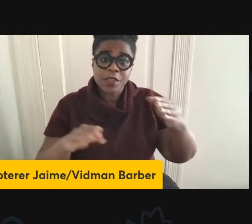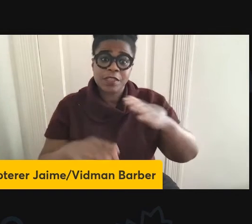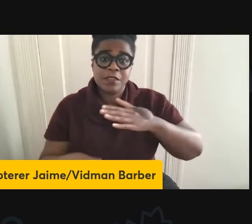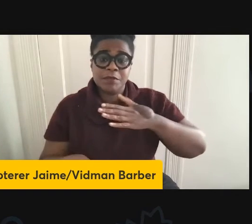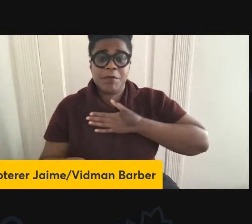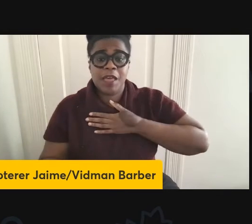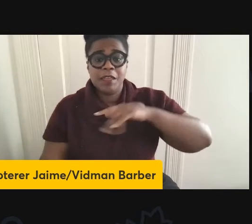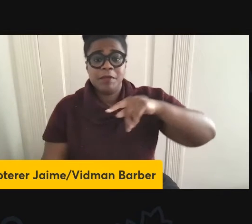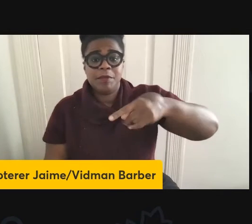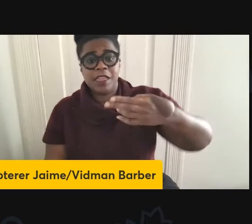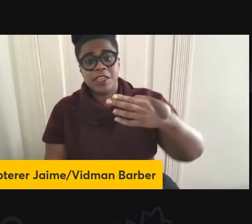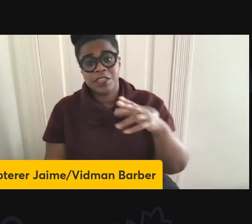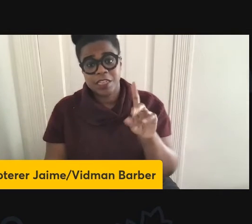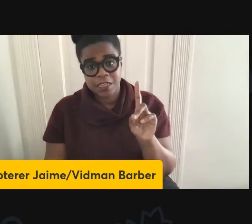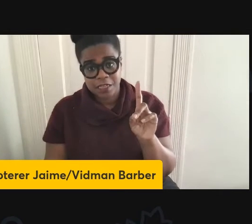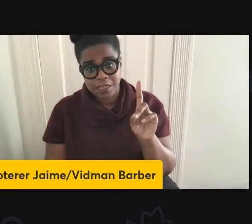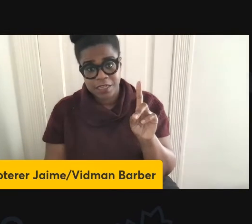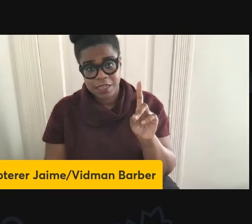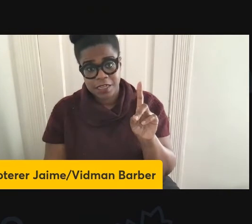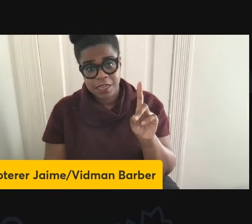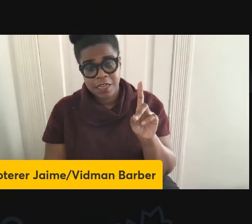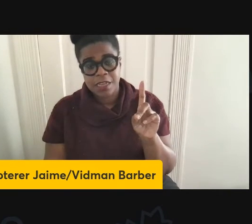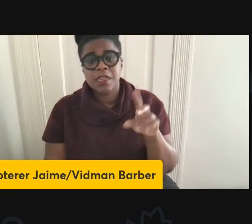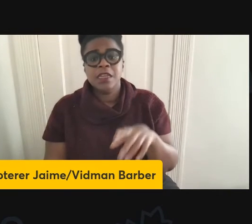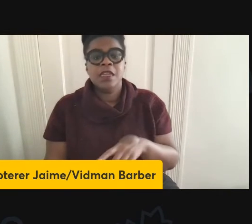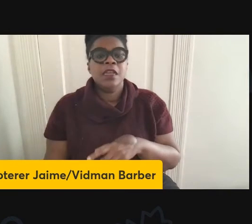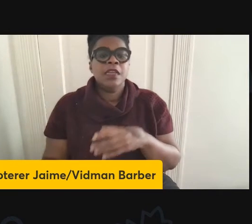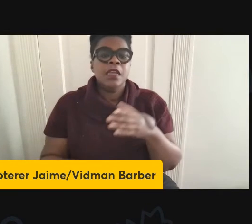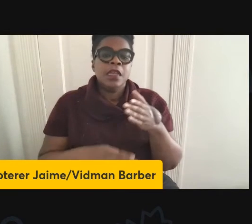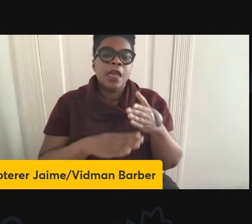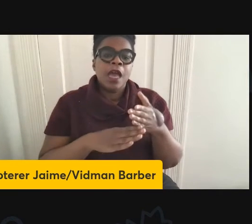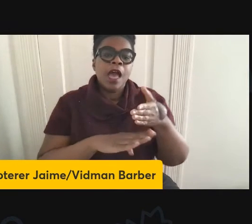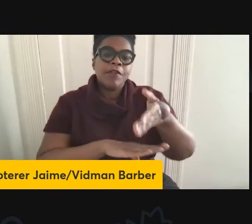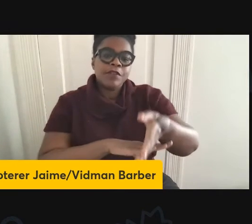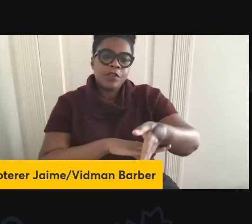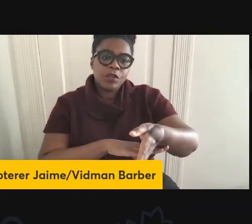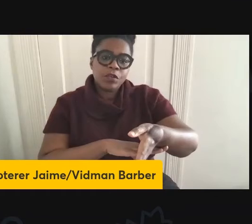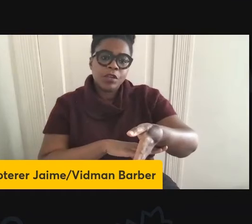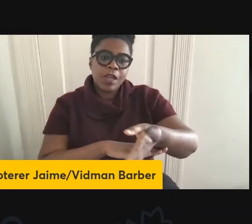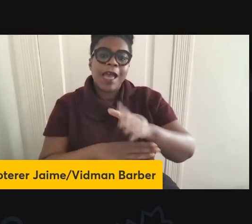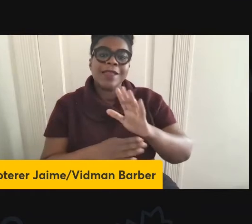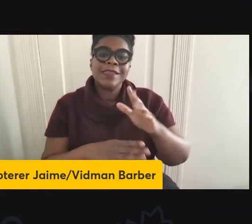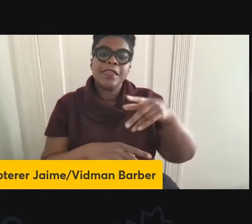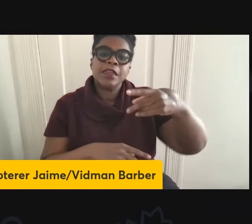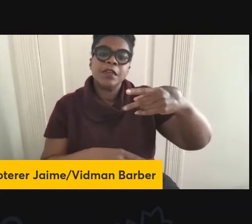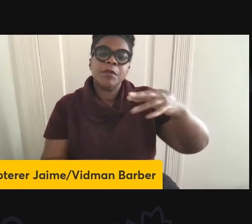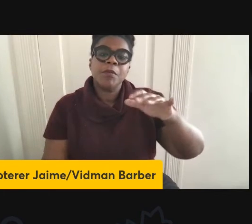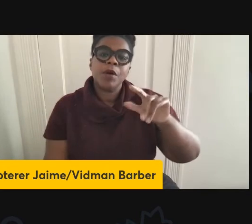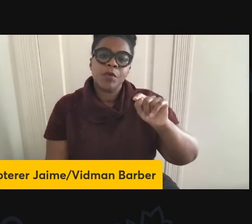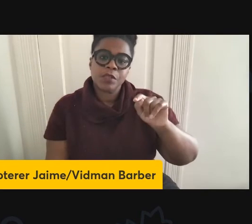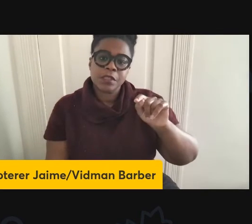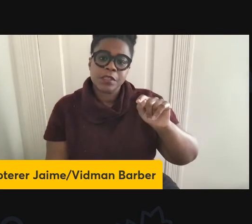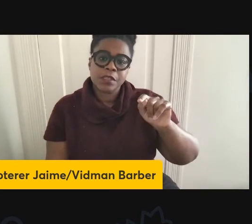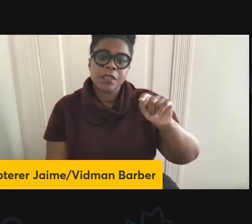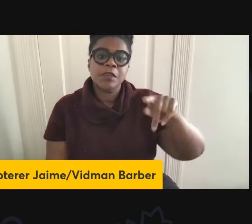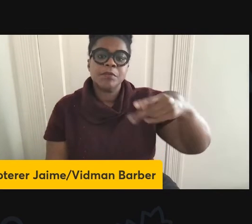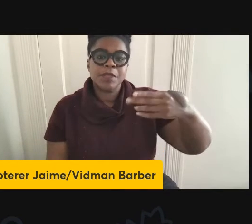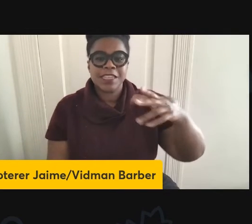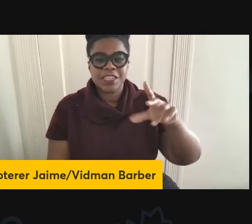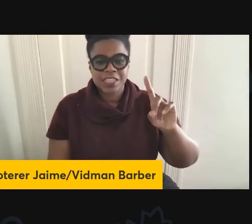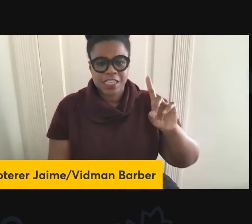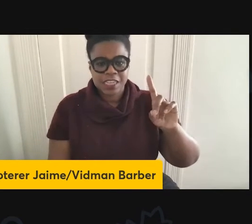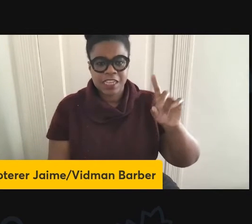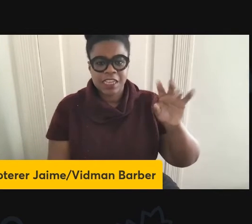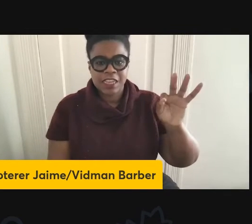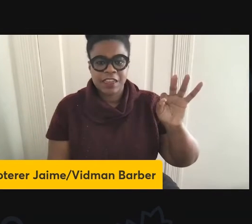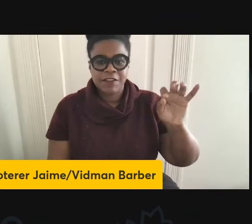on. And then after that, I did what's called a postdoctoral fellowship, which is